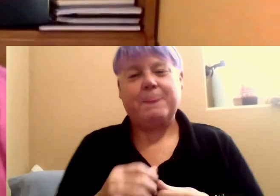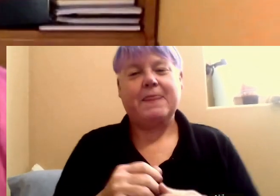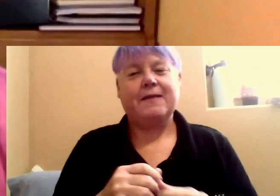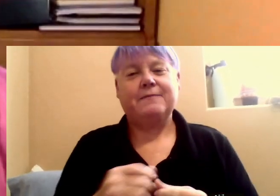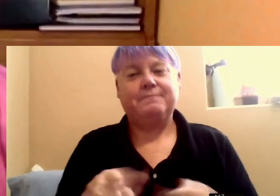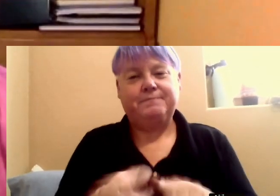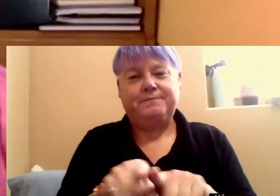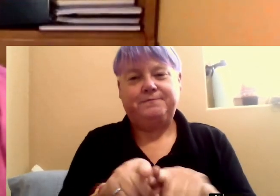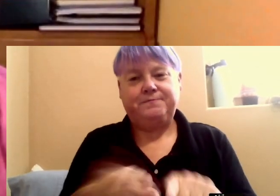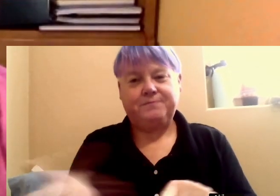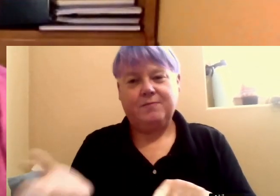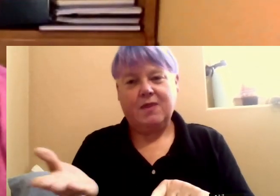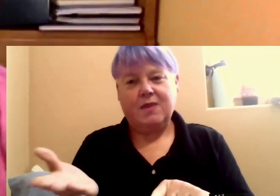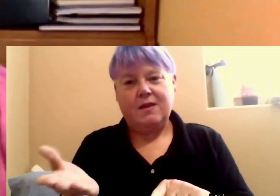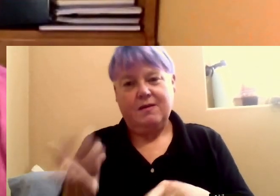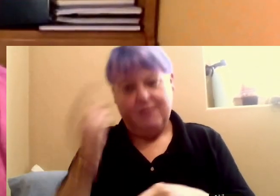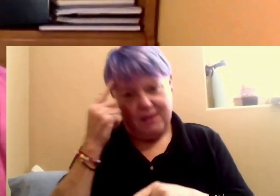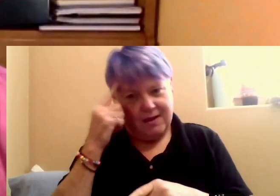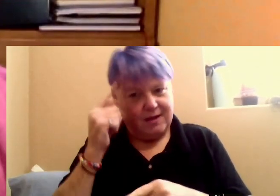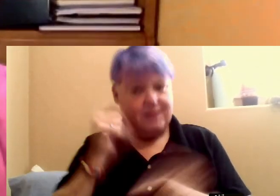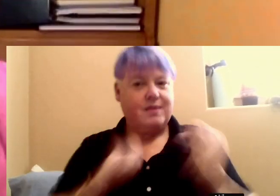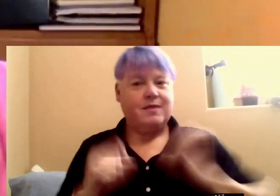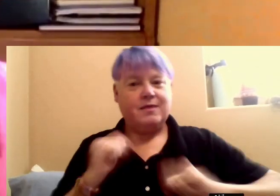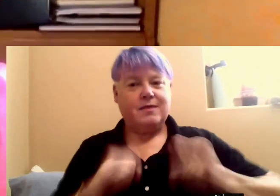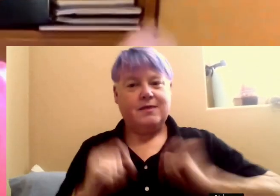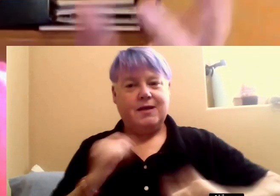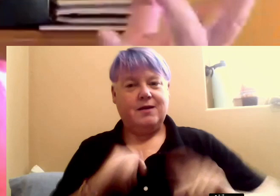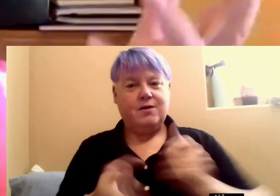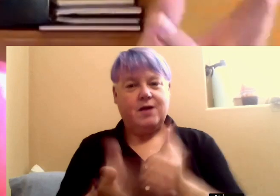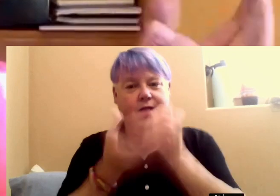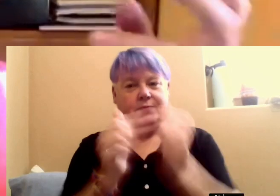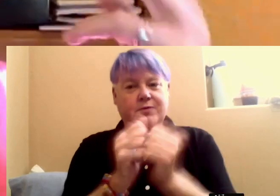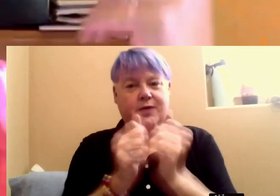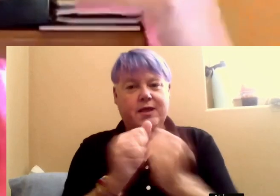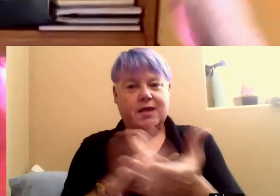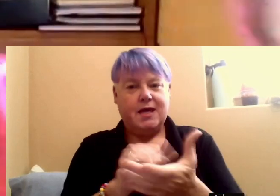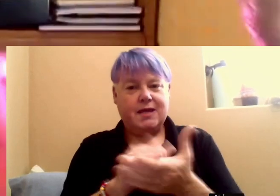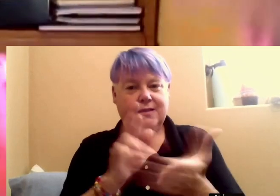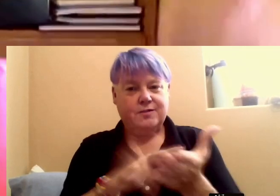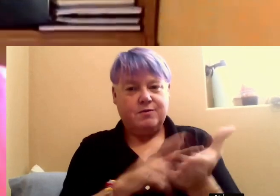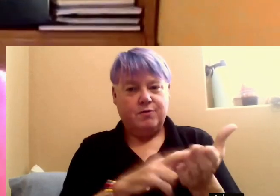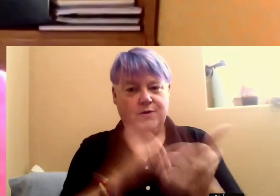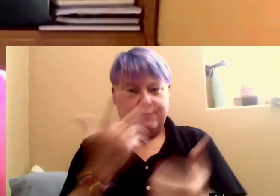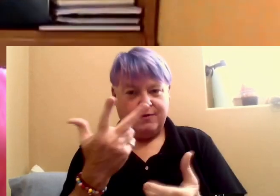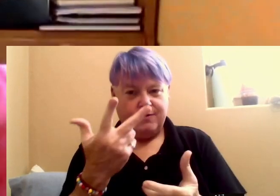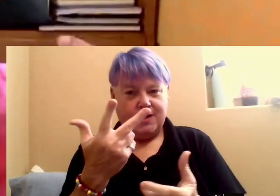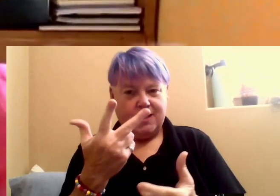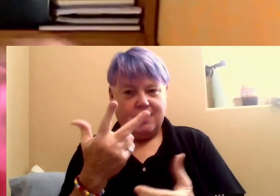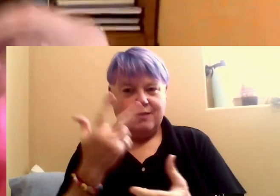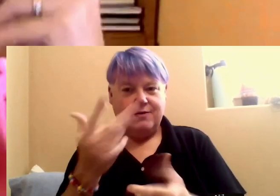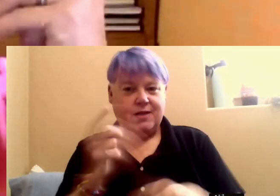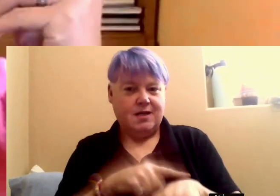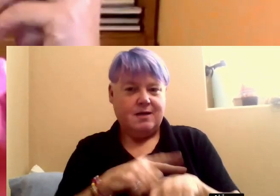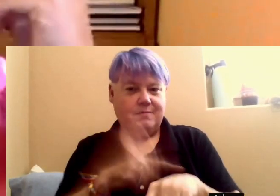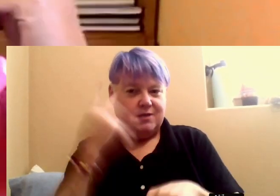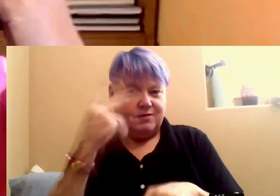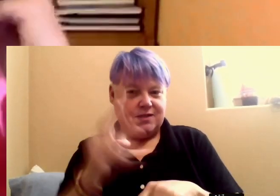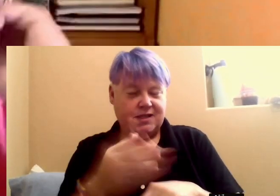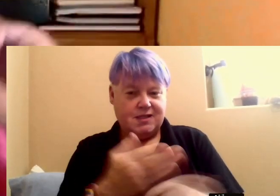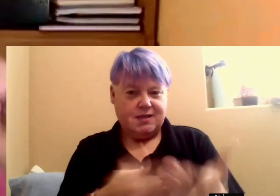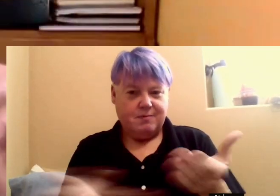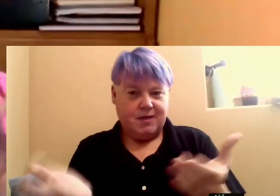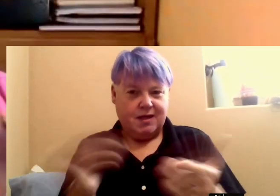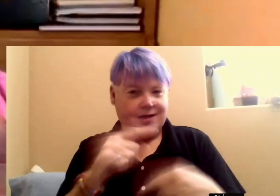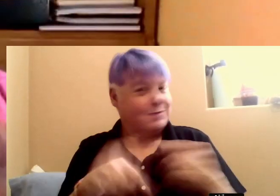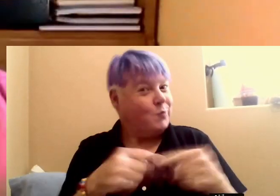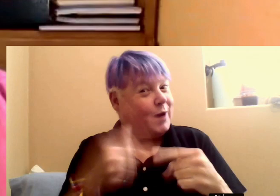thing. And I think theater counts on that too. Yep, there's the rule of three. There's 3 times you see a thing, but it's when you see